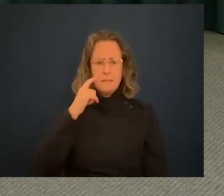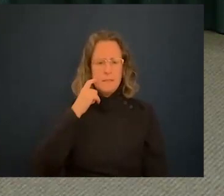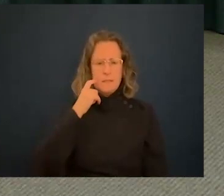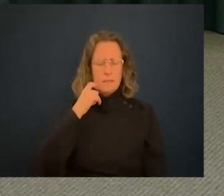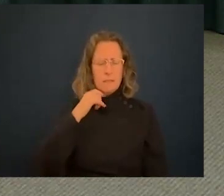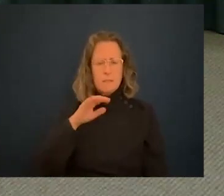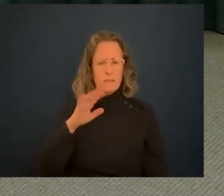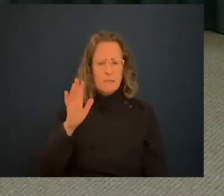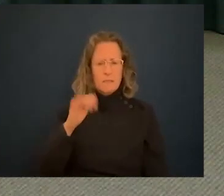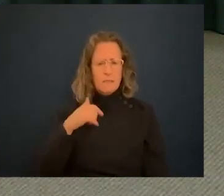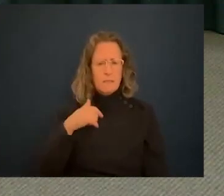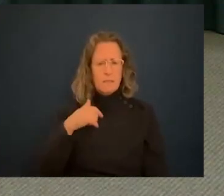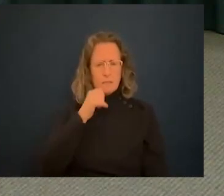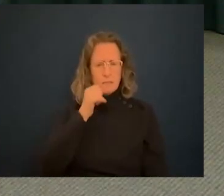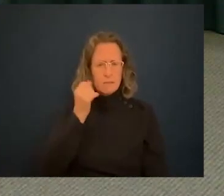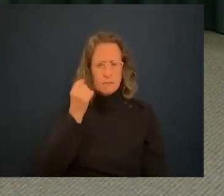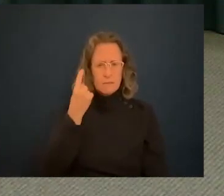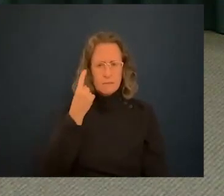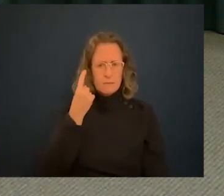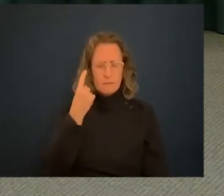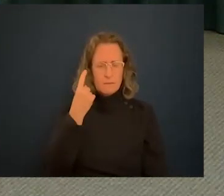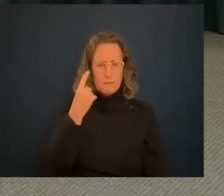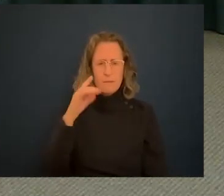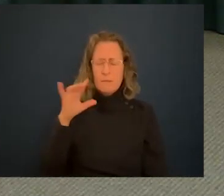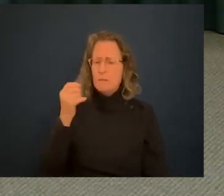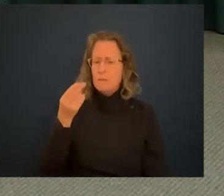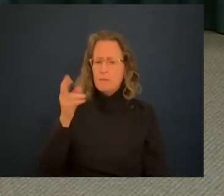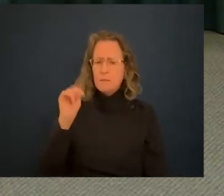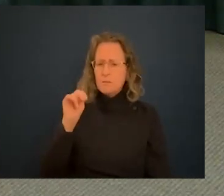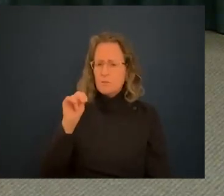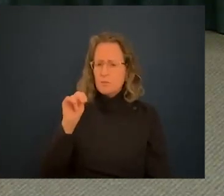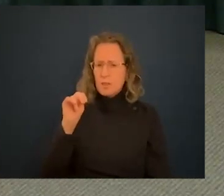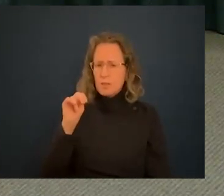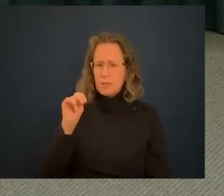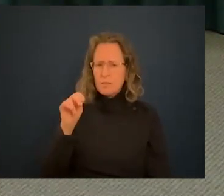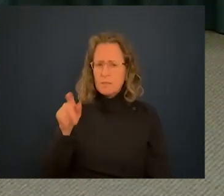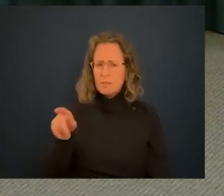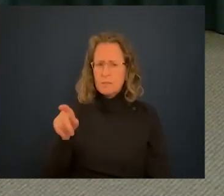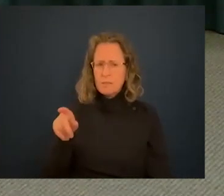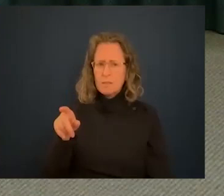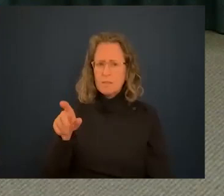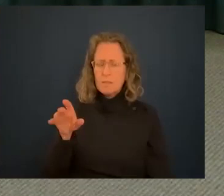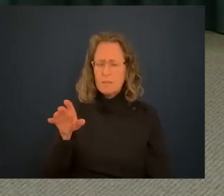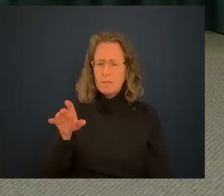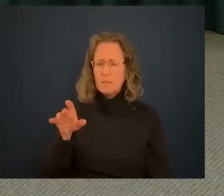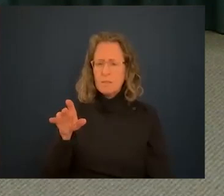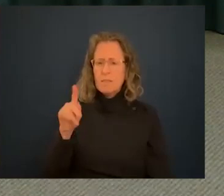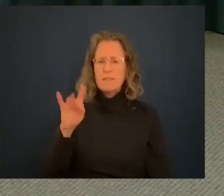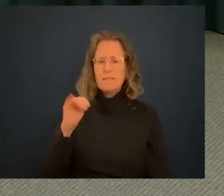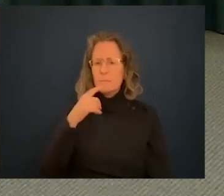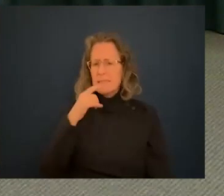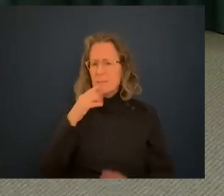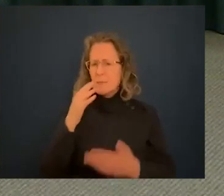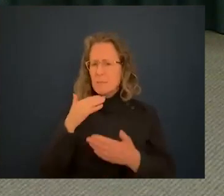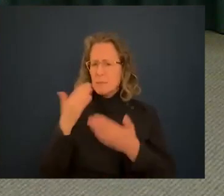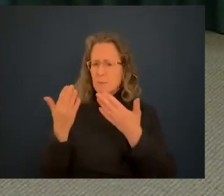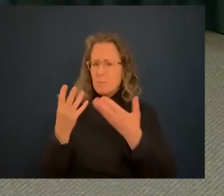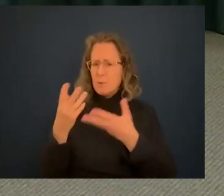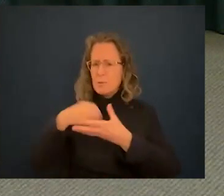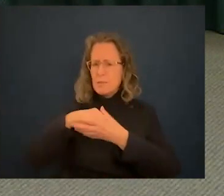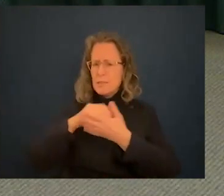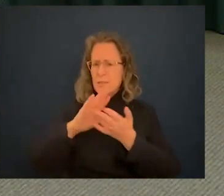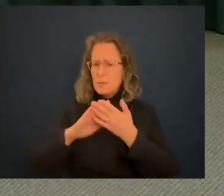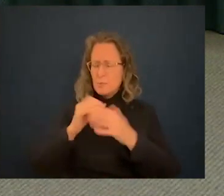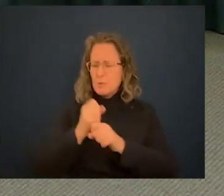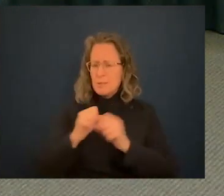there uh John do you want Oh might have been referring to a proposal within the group it's already written up I mean